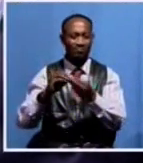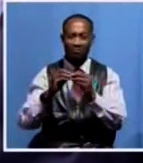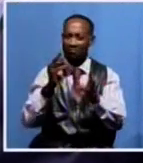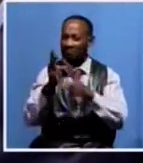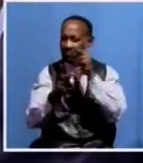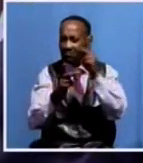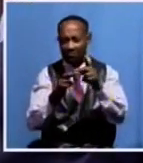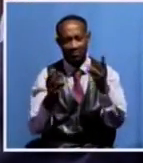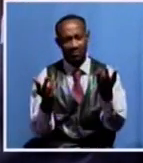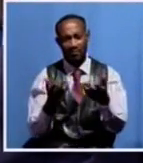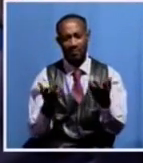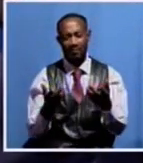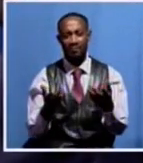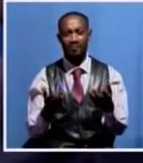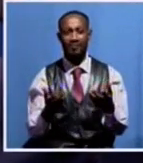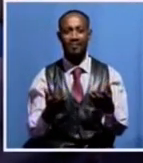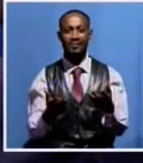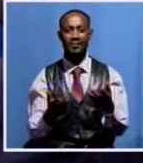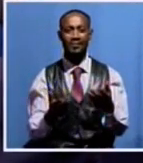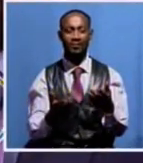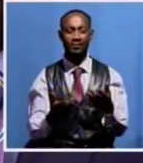women or the